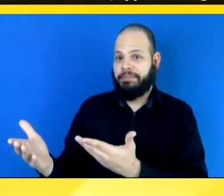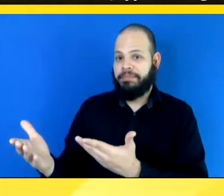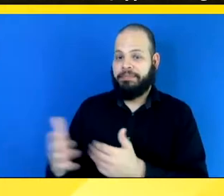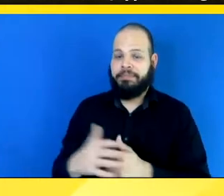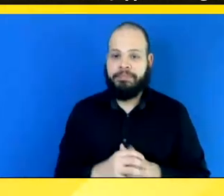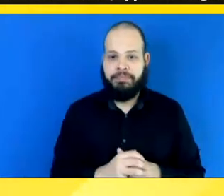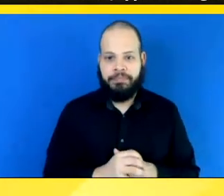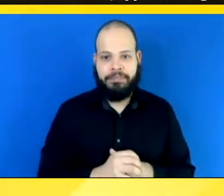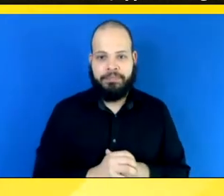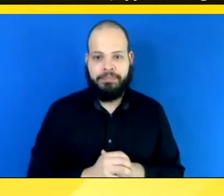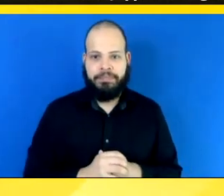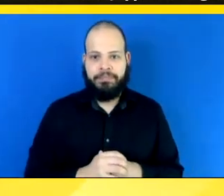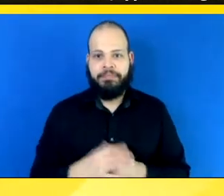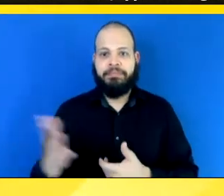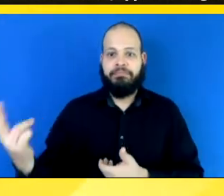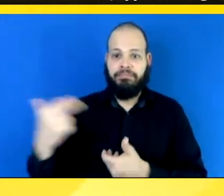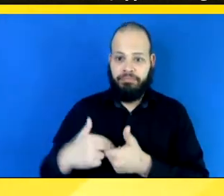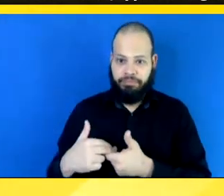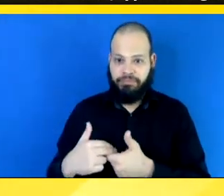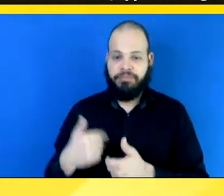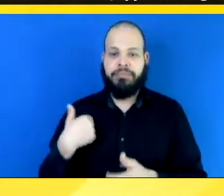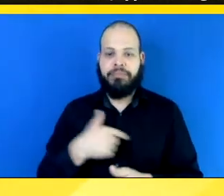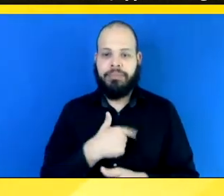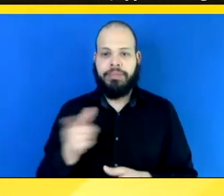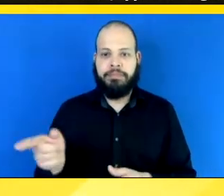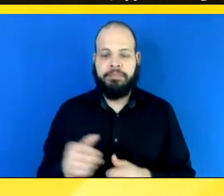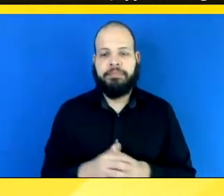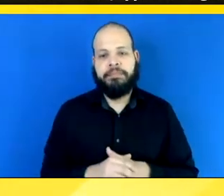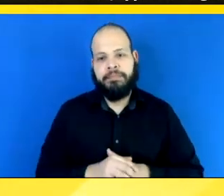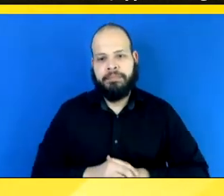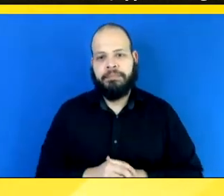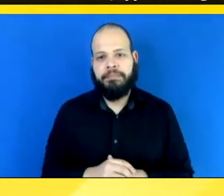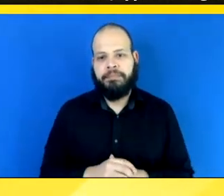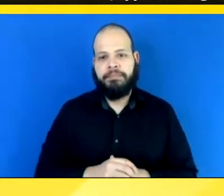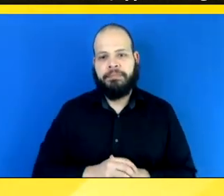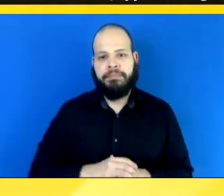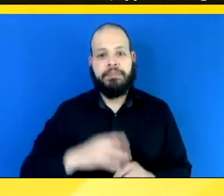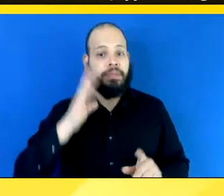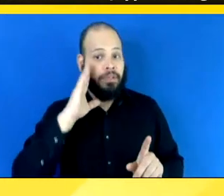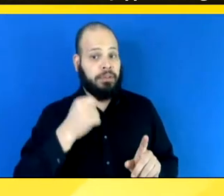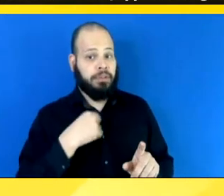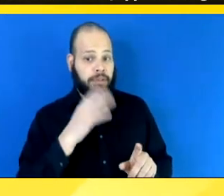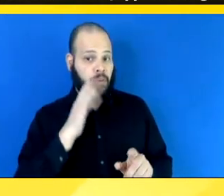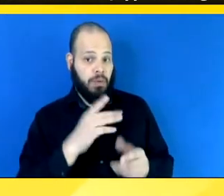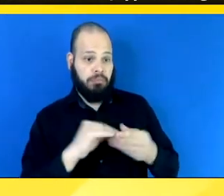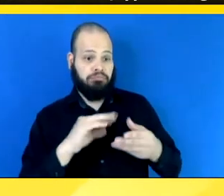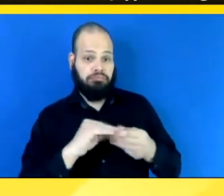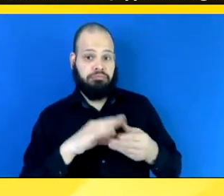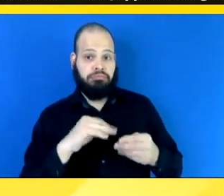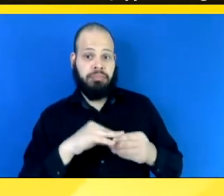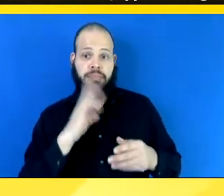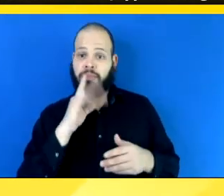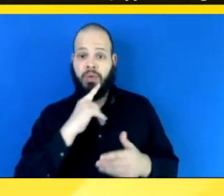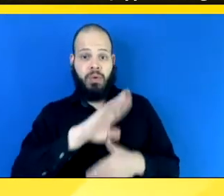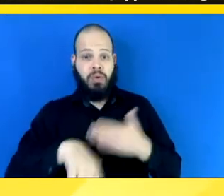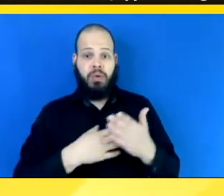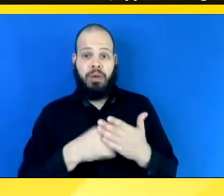song. And so when I get there, I'm going to say everybody's got a right to live. And you say to live. Come on, let me hear you.